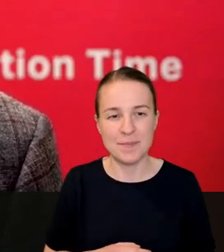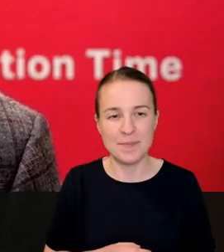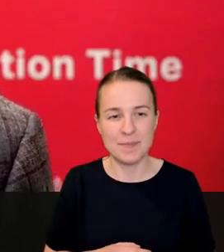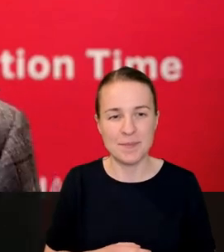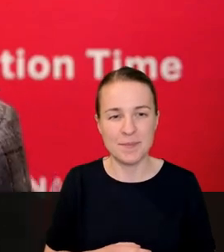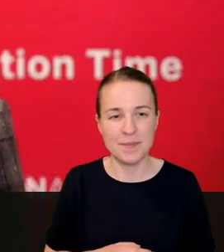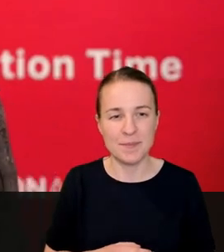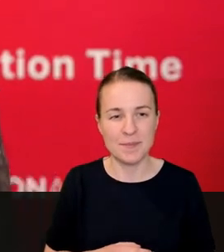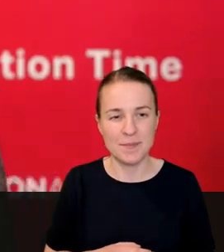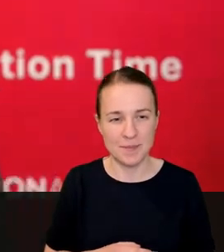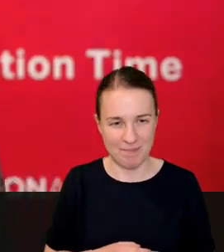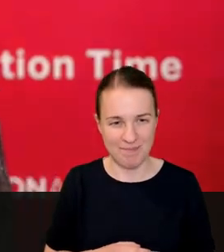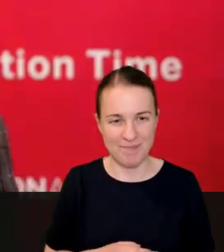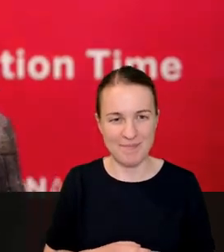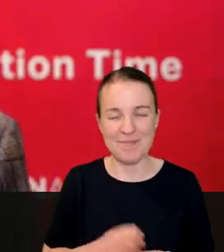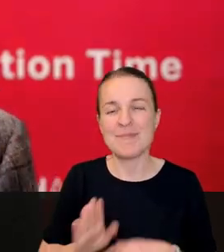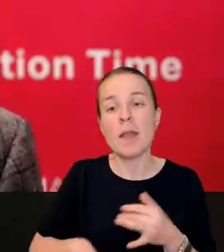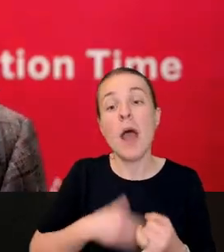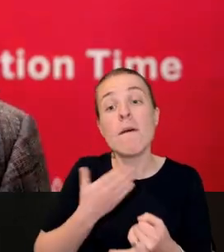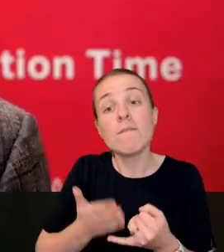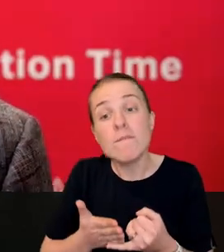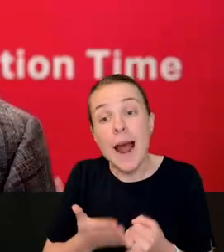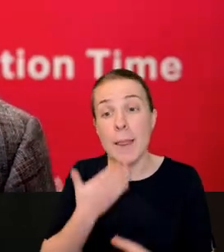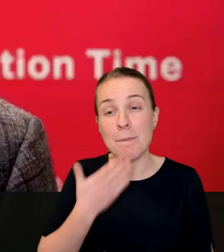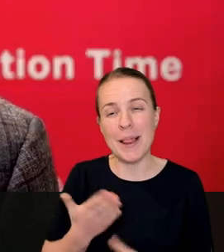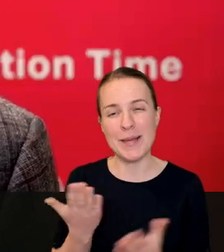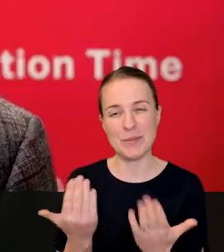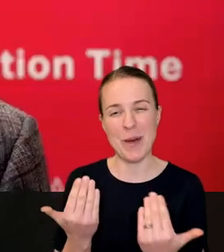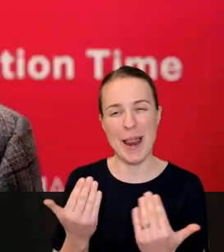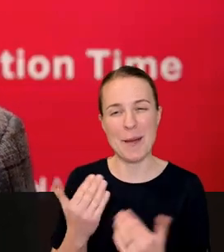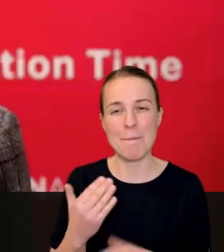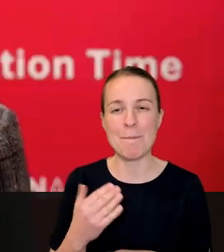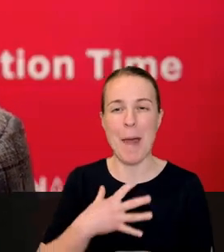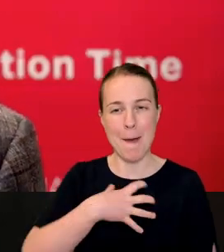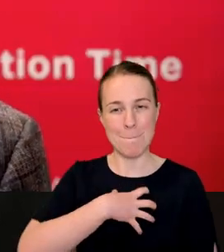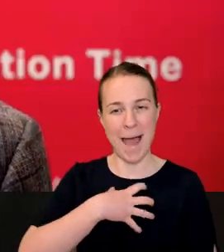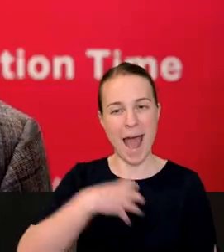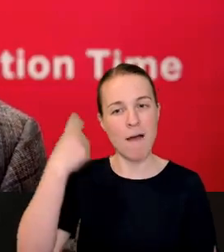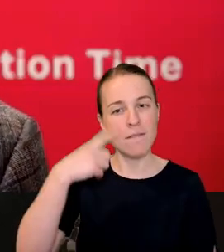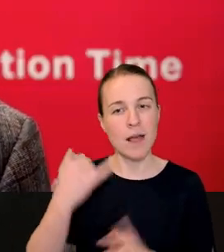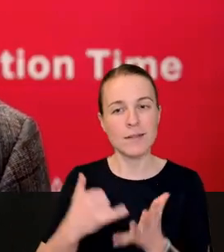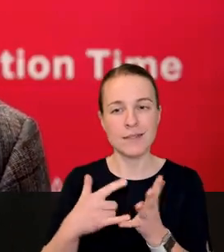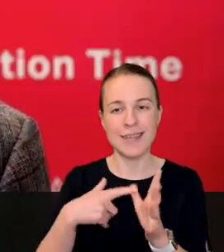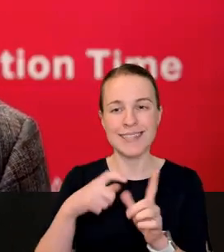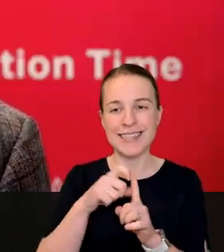And finally, please welcome the Mayor of London, Sadiq Khan.